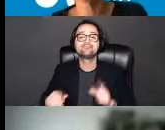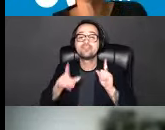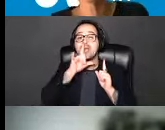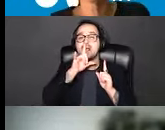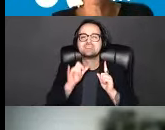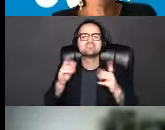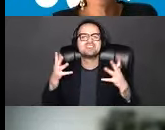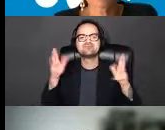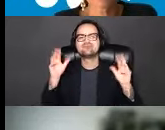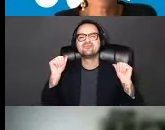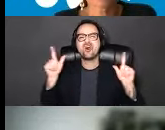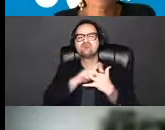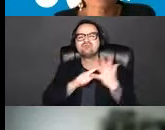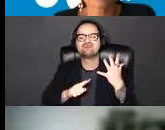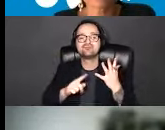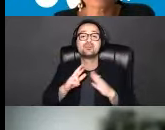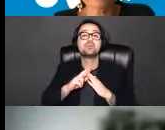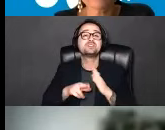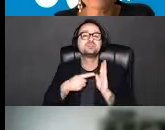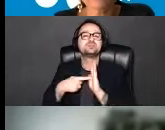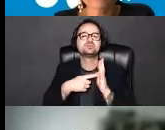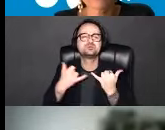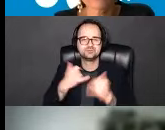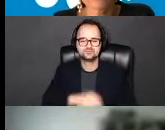show the results with everyone.